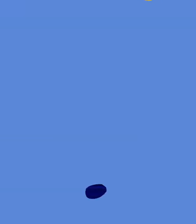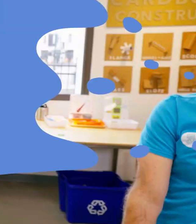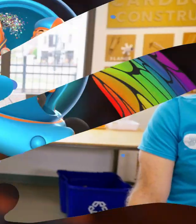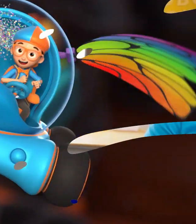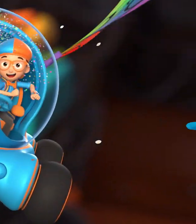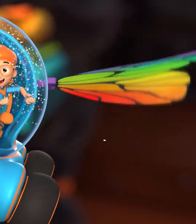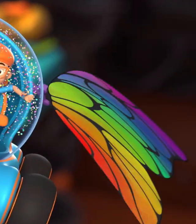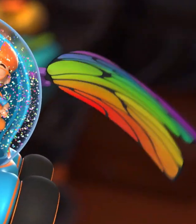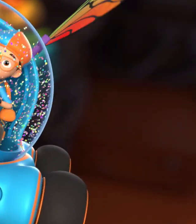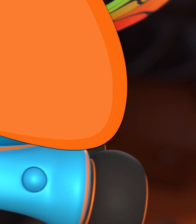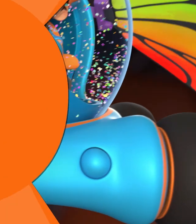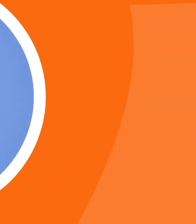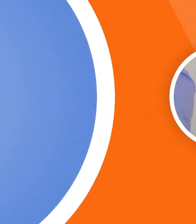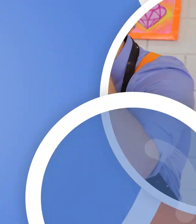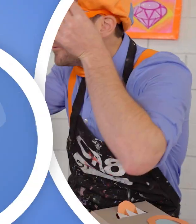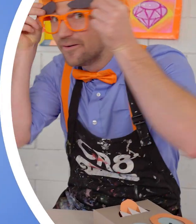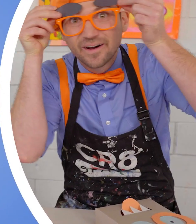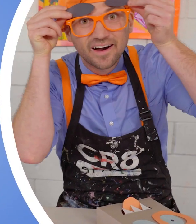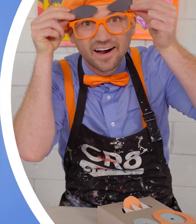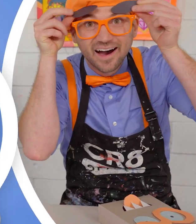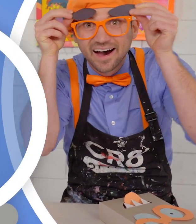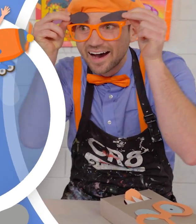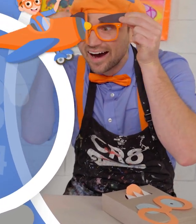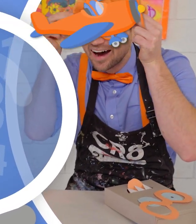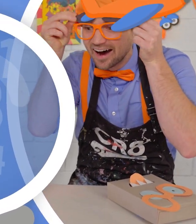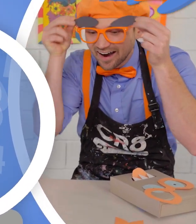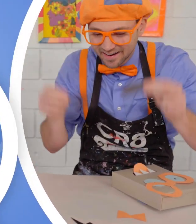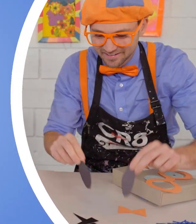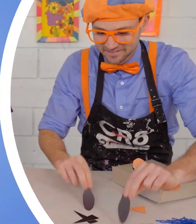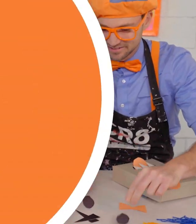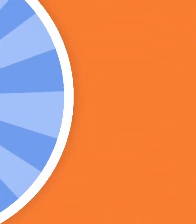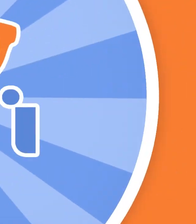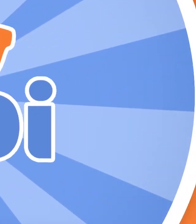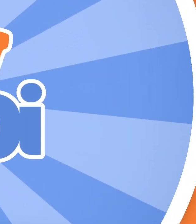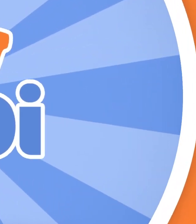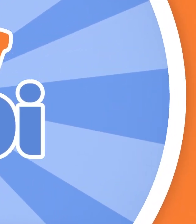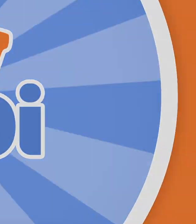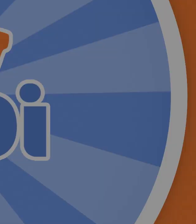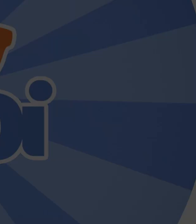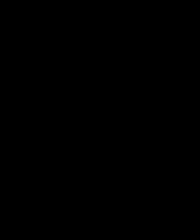So much to learn about, it'll make you wanna shout.